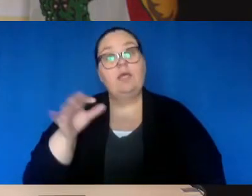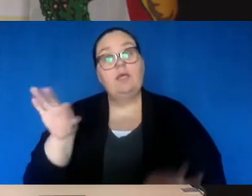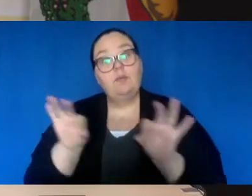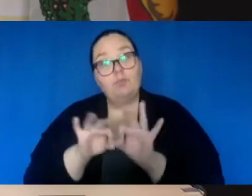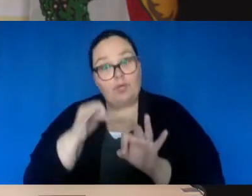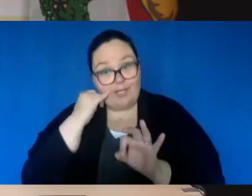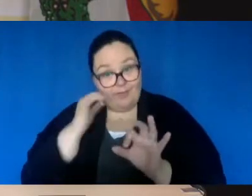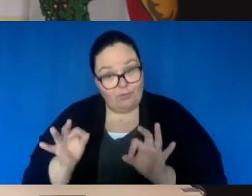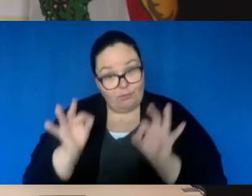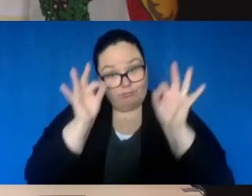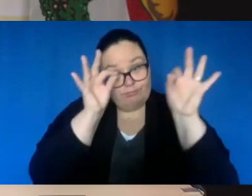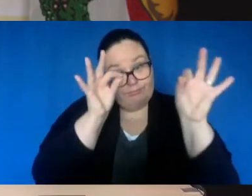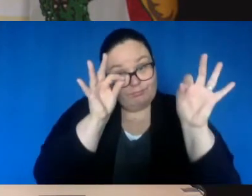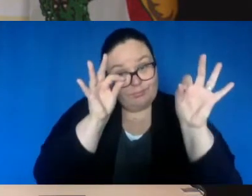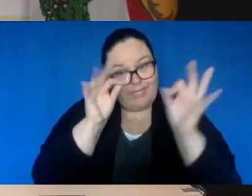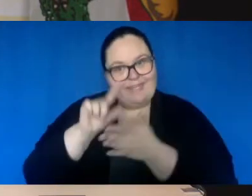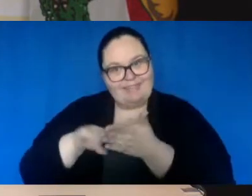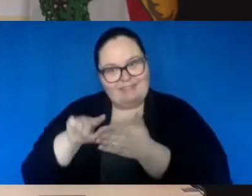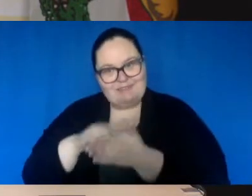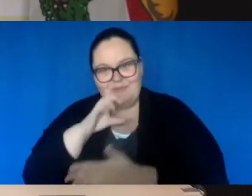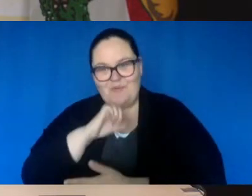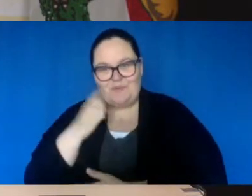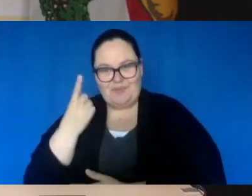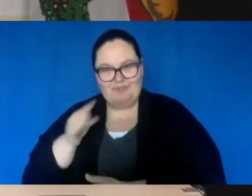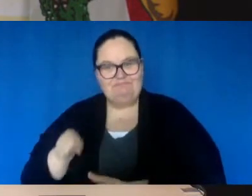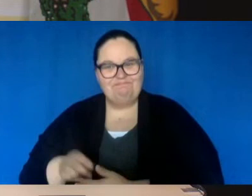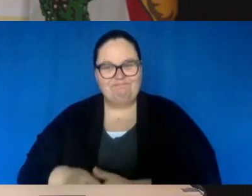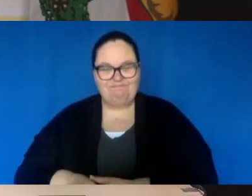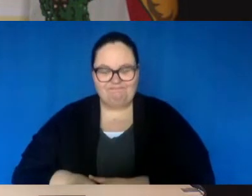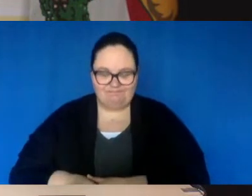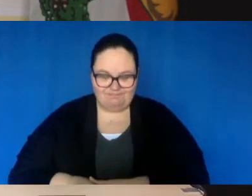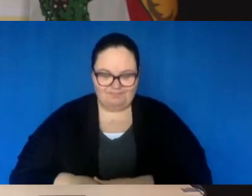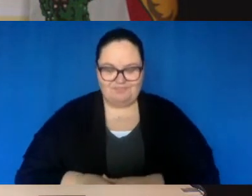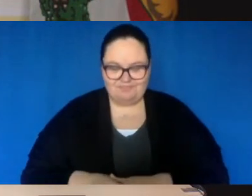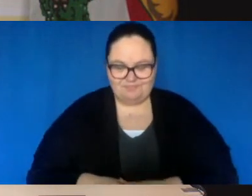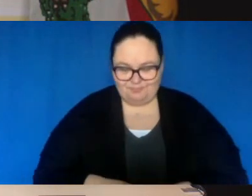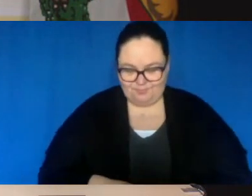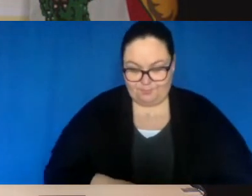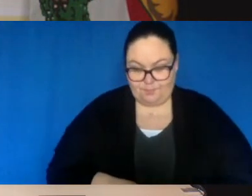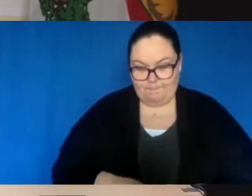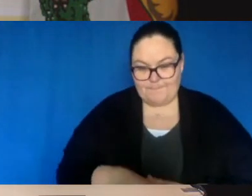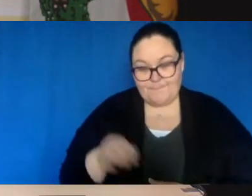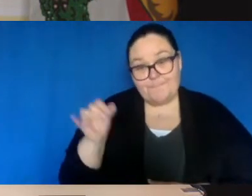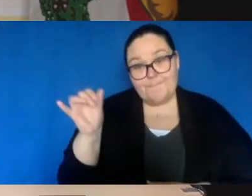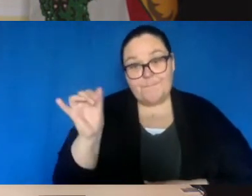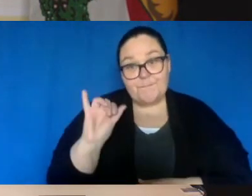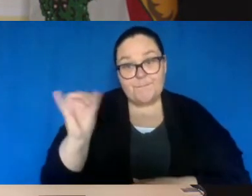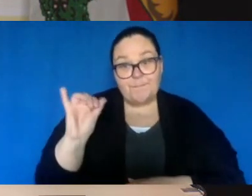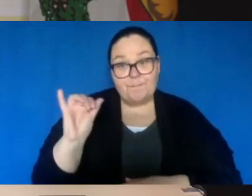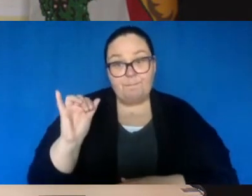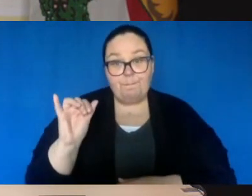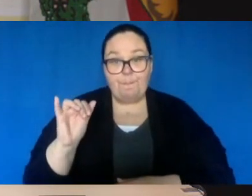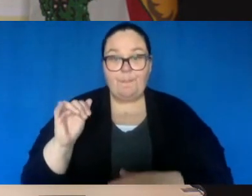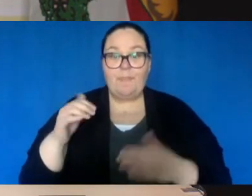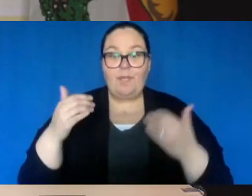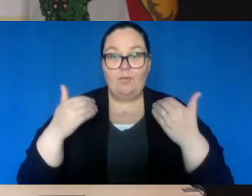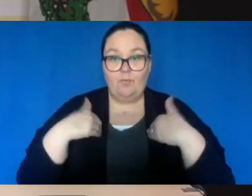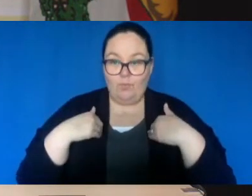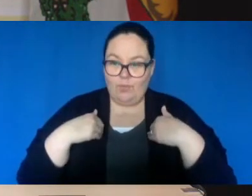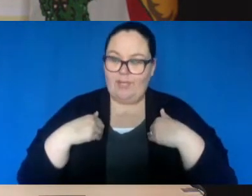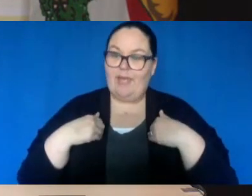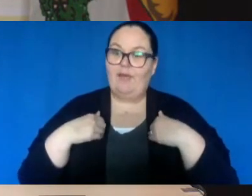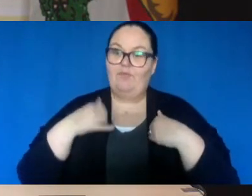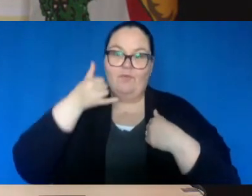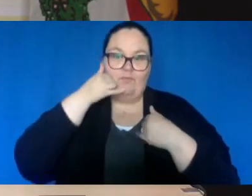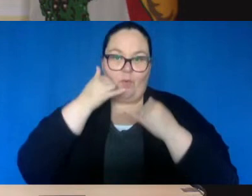through the notification, whichever means they have asked to receive that. We also have put an option on the phone line for our booking system